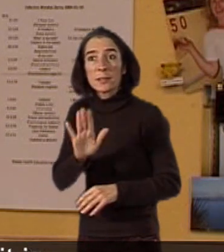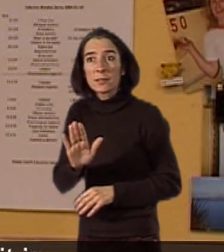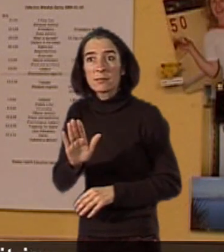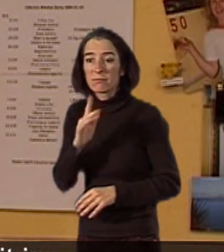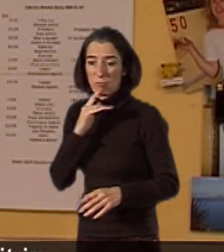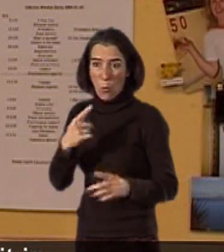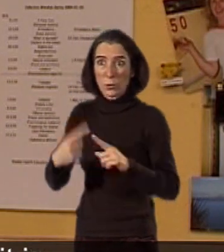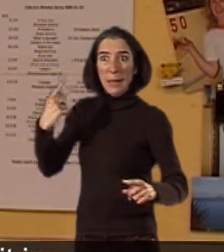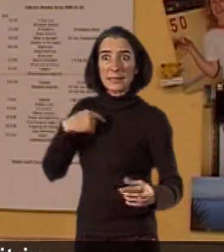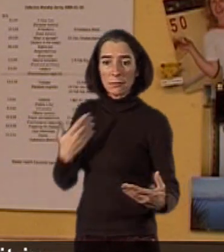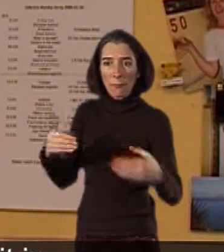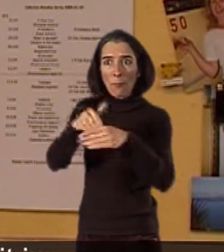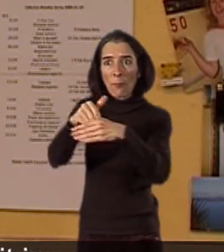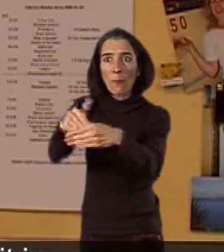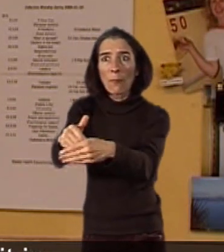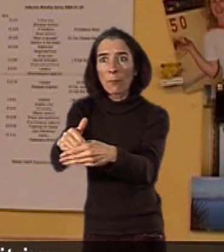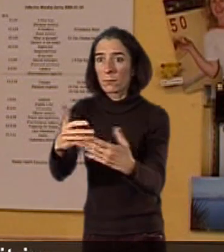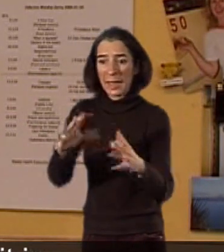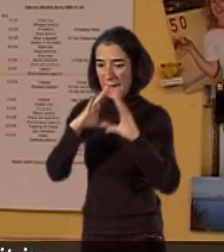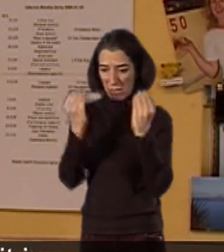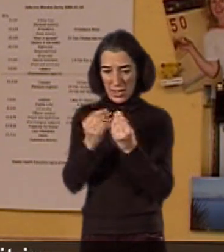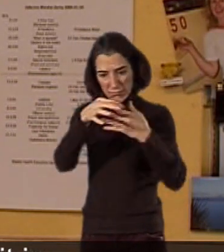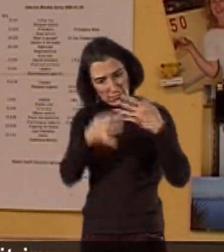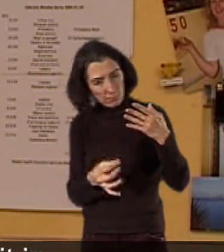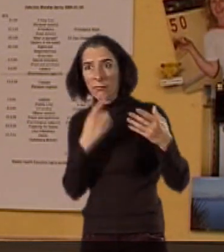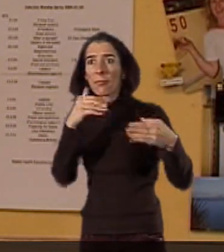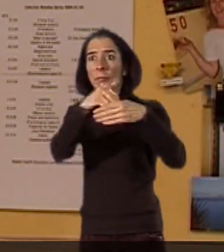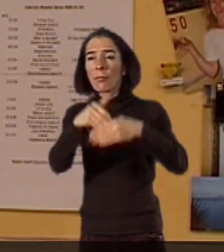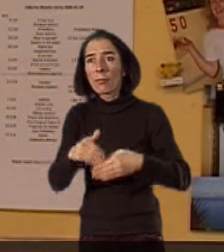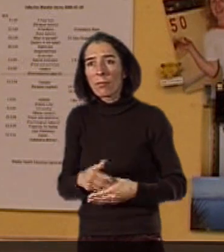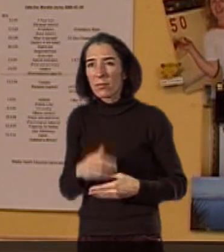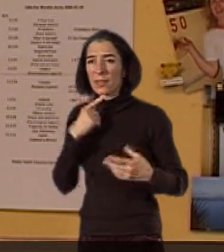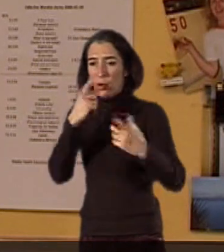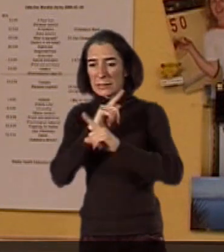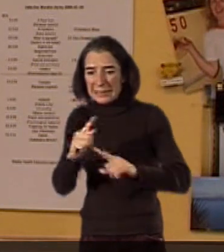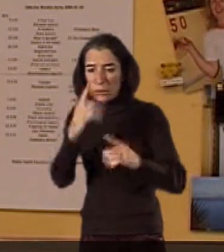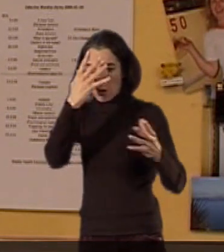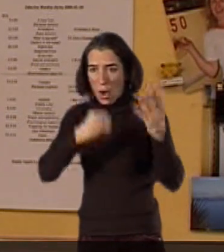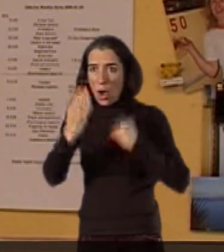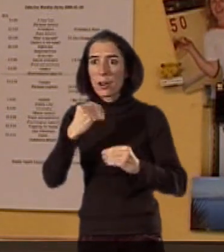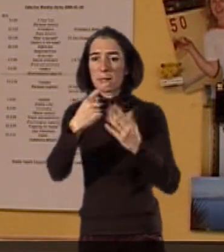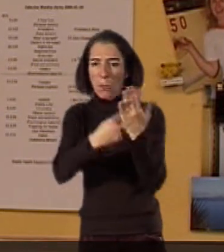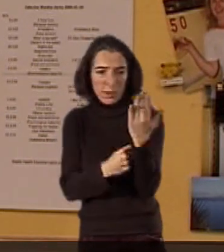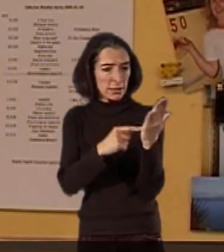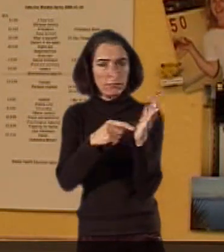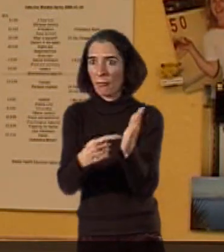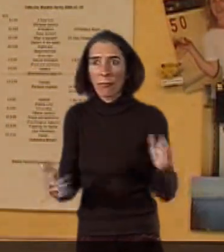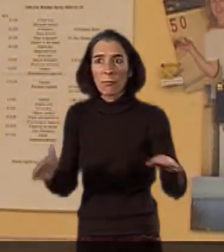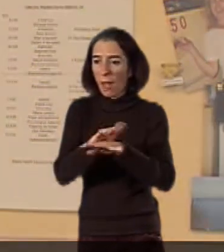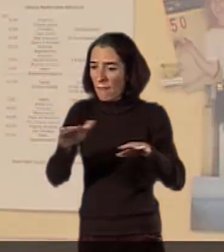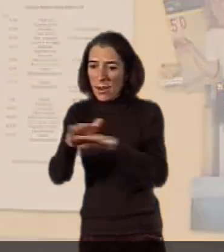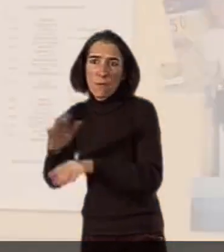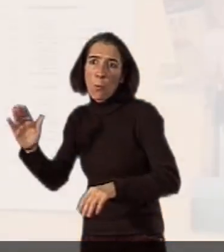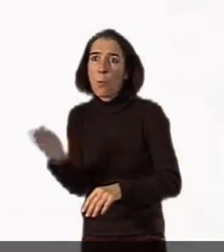there implicit in everything that we do, and our teaching and learning for all policy covers all learners.